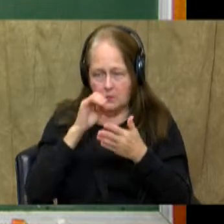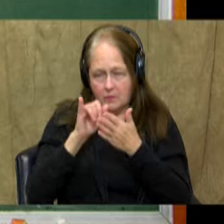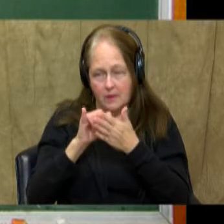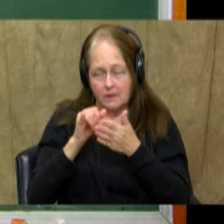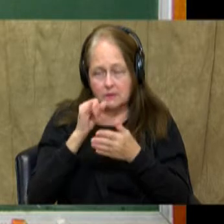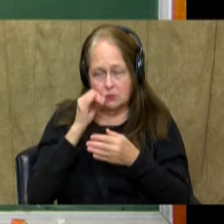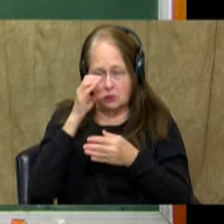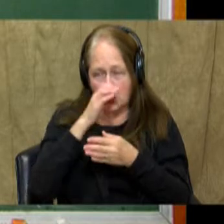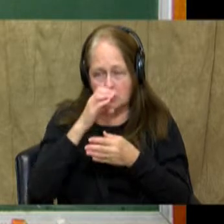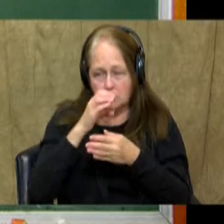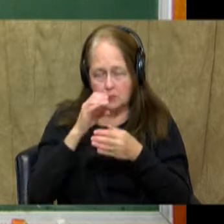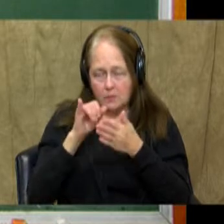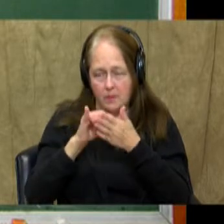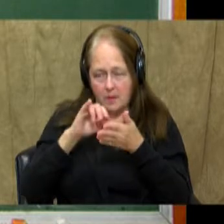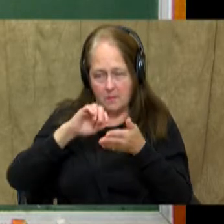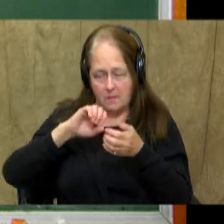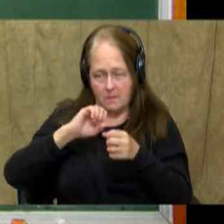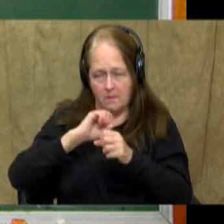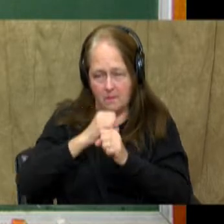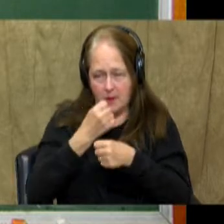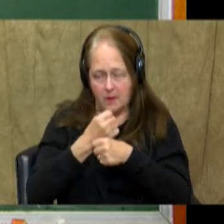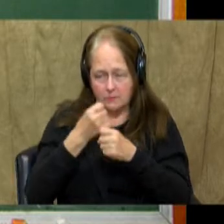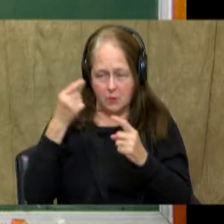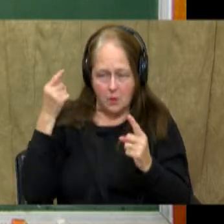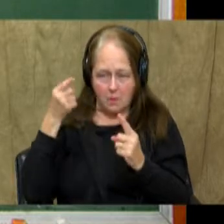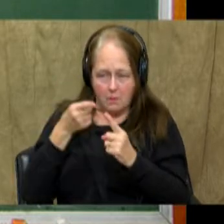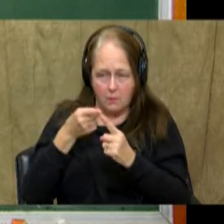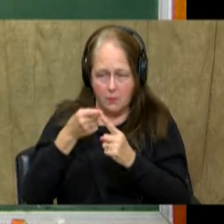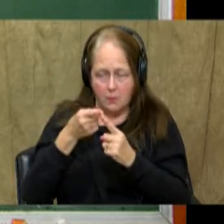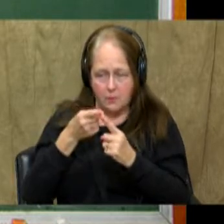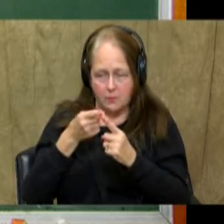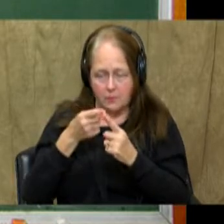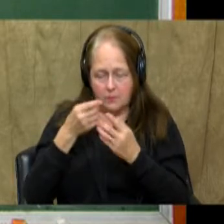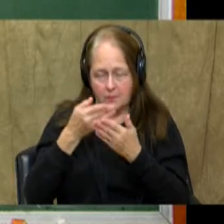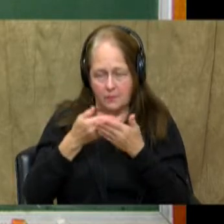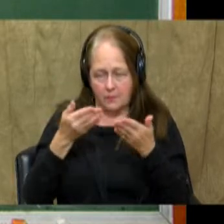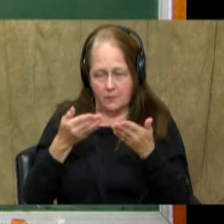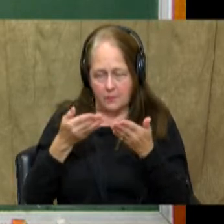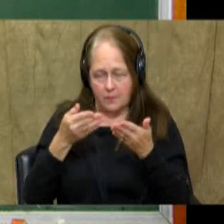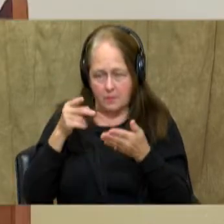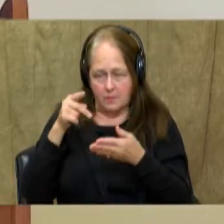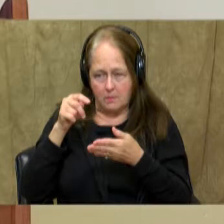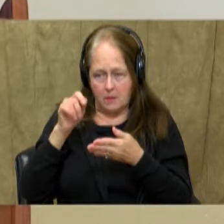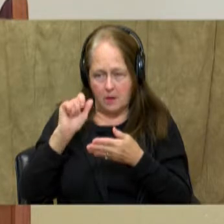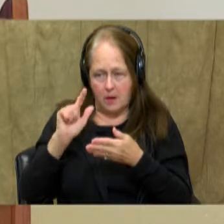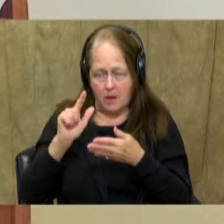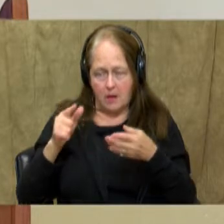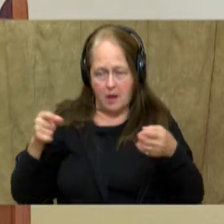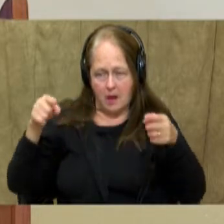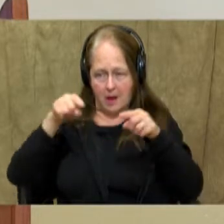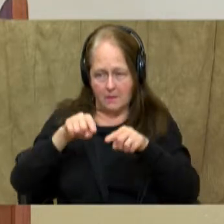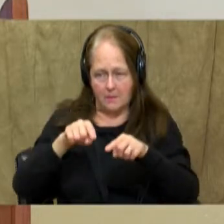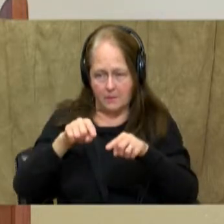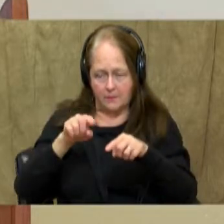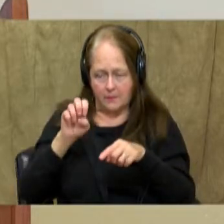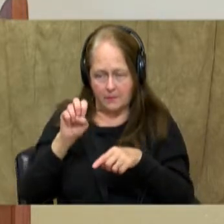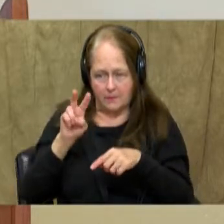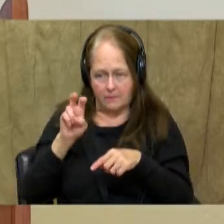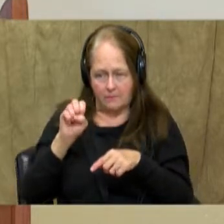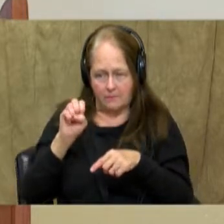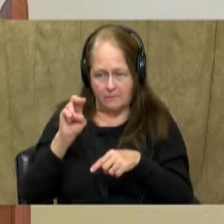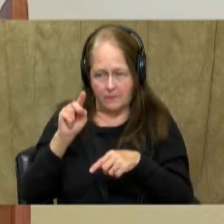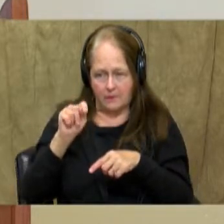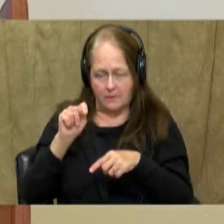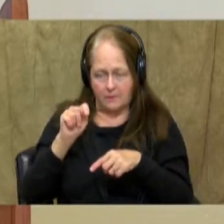a cartoon that makes a point about a political issue or an event. And you can find them